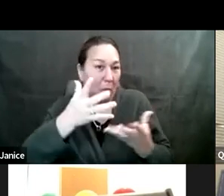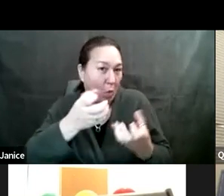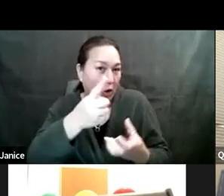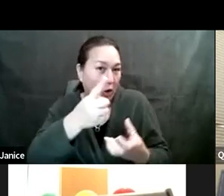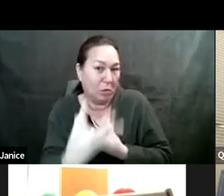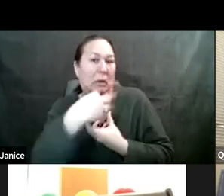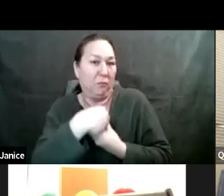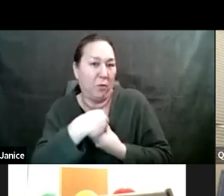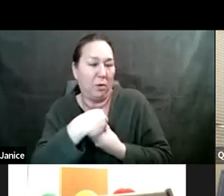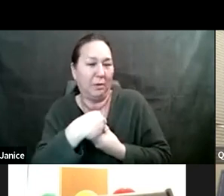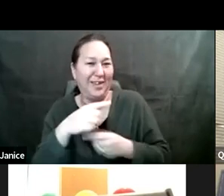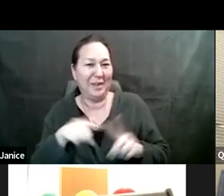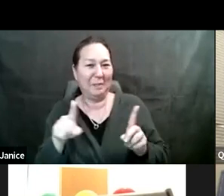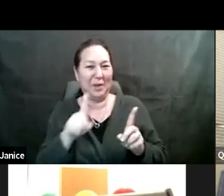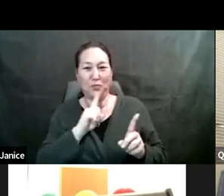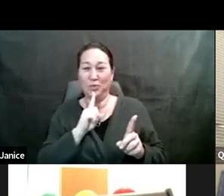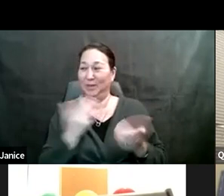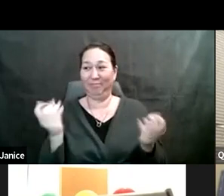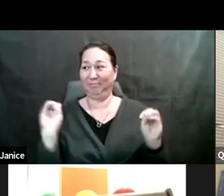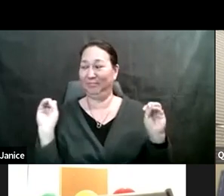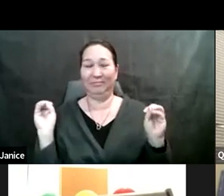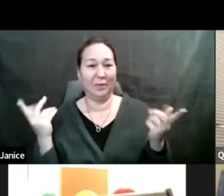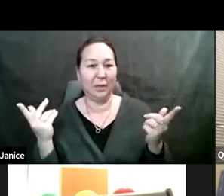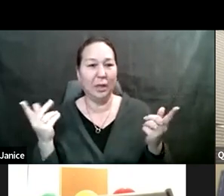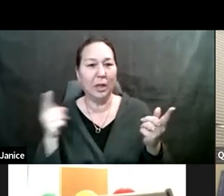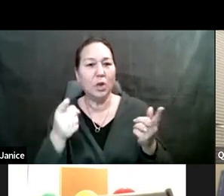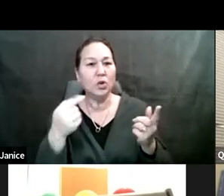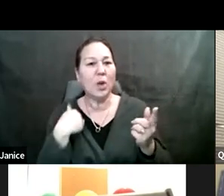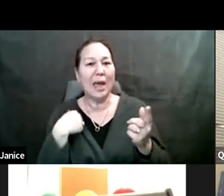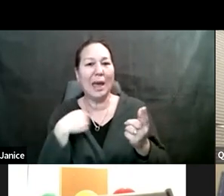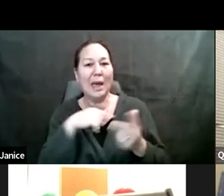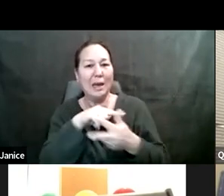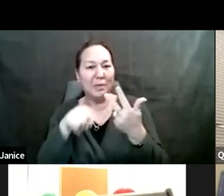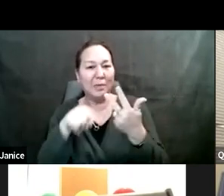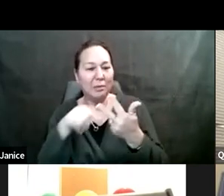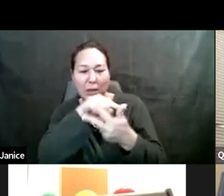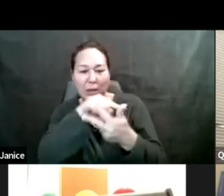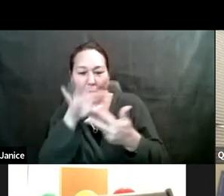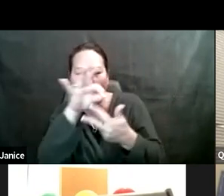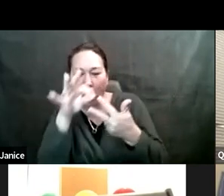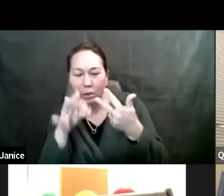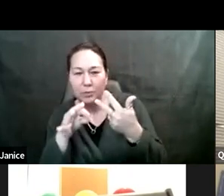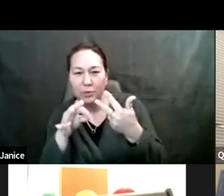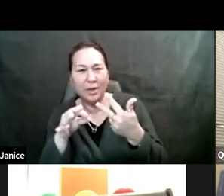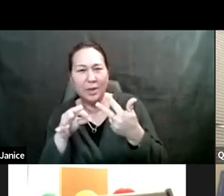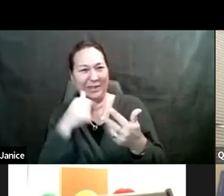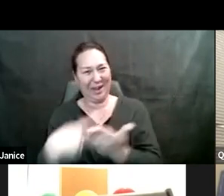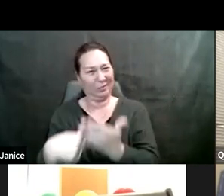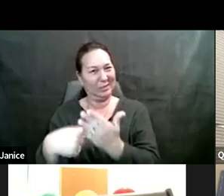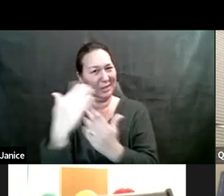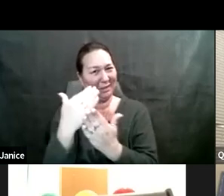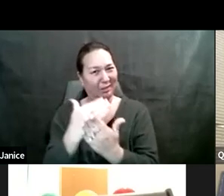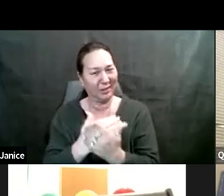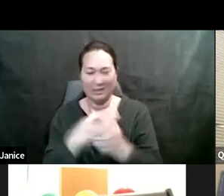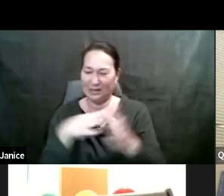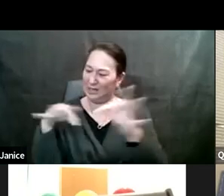and say oh this is the list and you have three options to select the school but they don't really um go through the list and explain